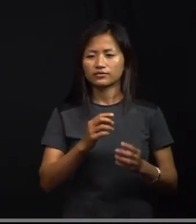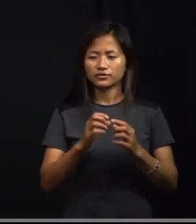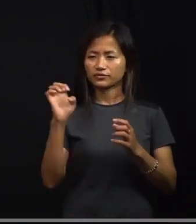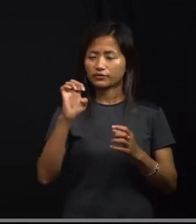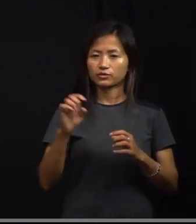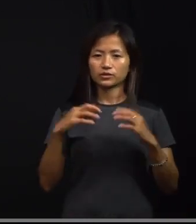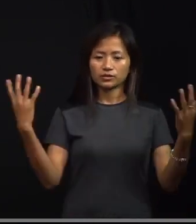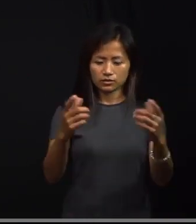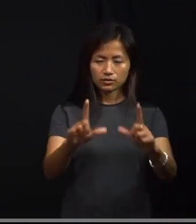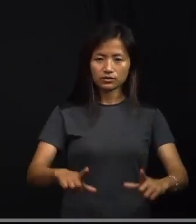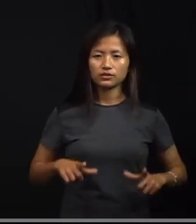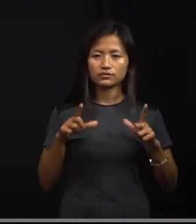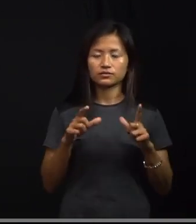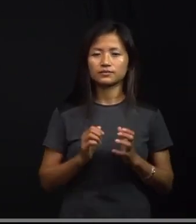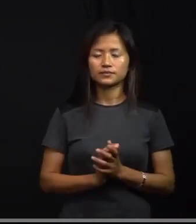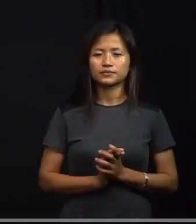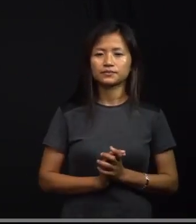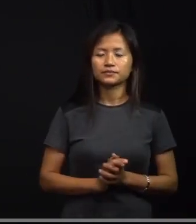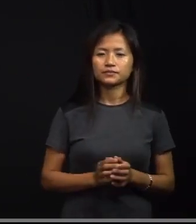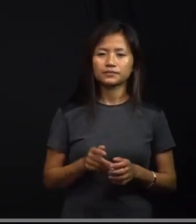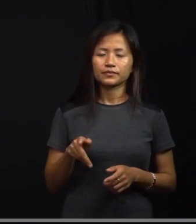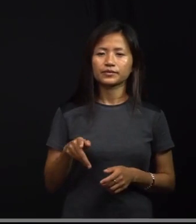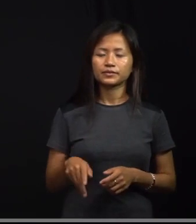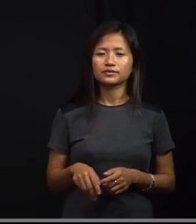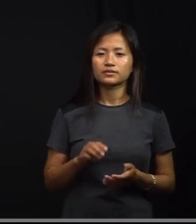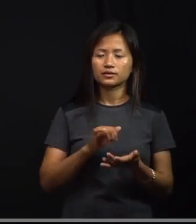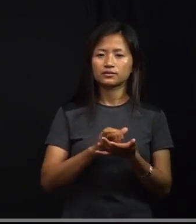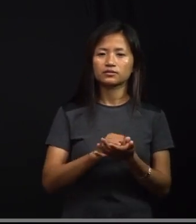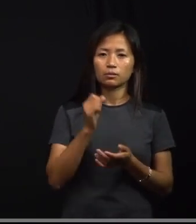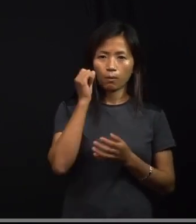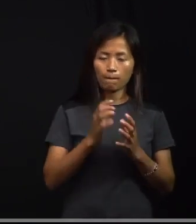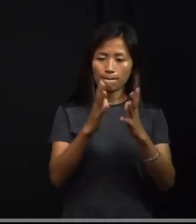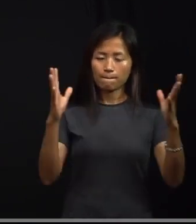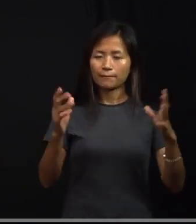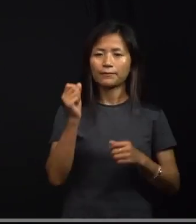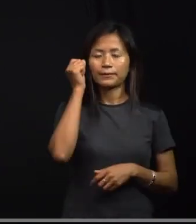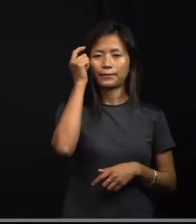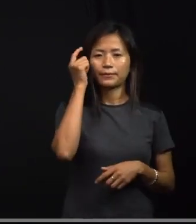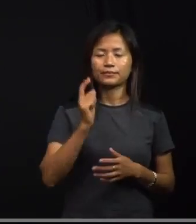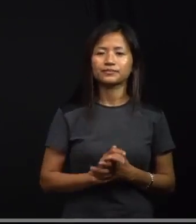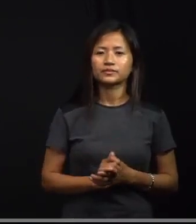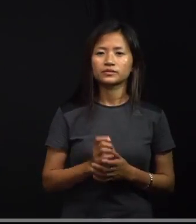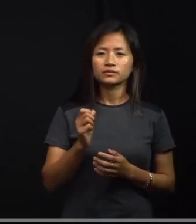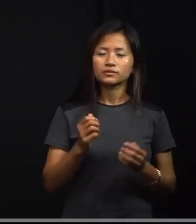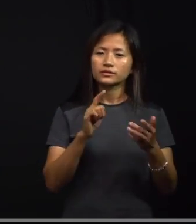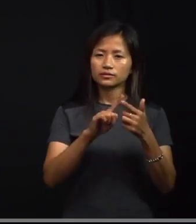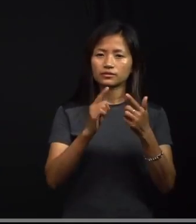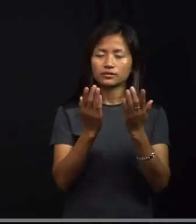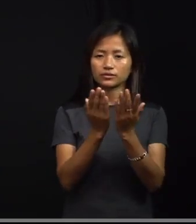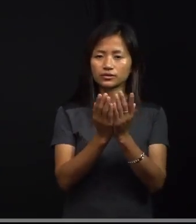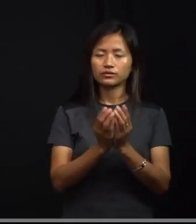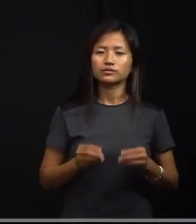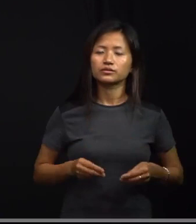you're living, right? So it means that you're becoming more understanding, isn't it? So education will give